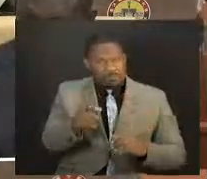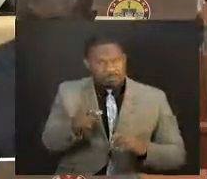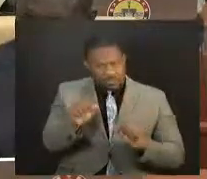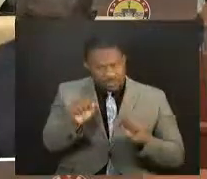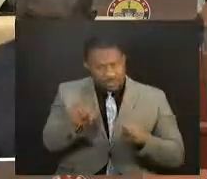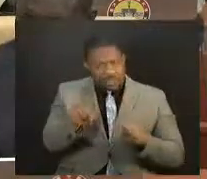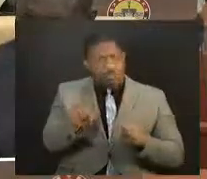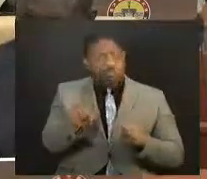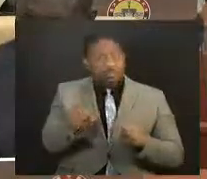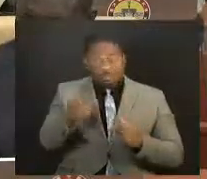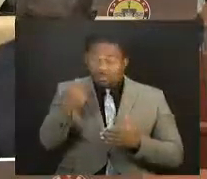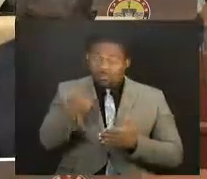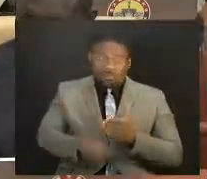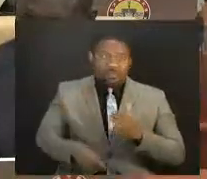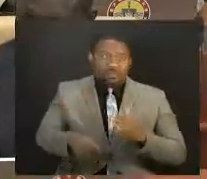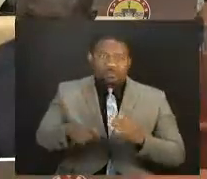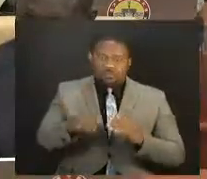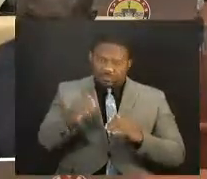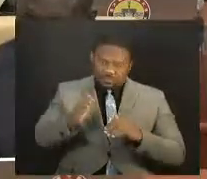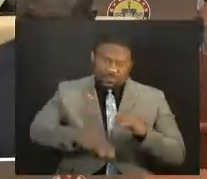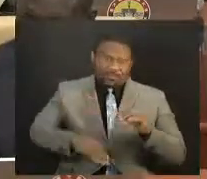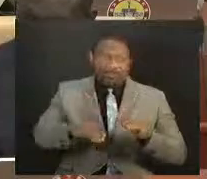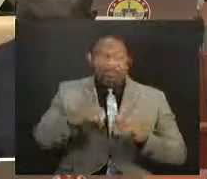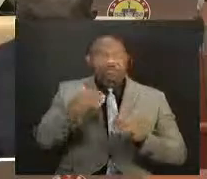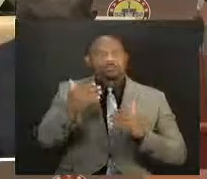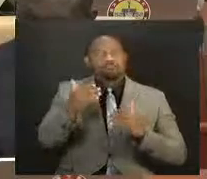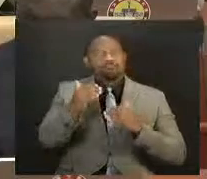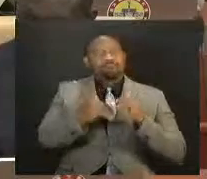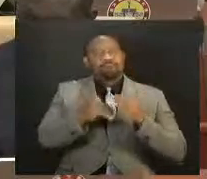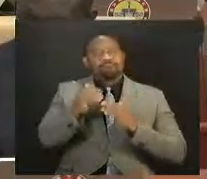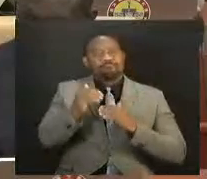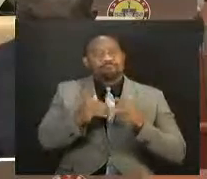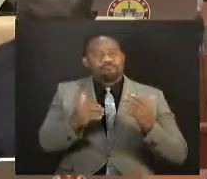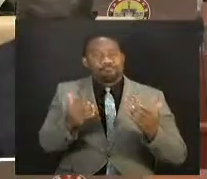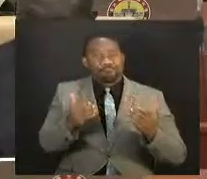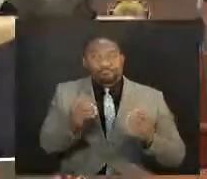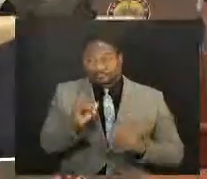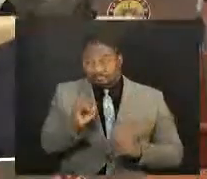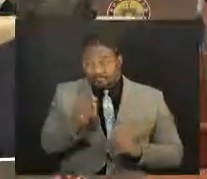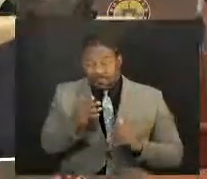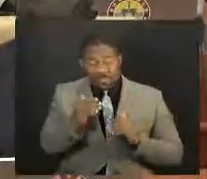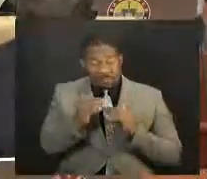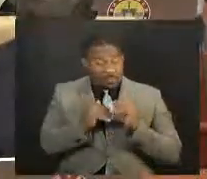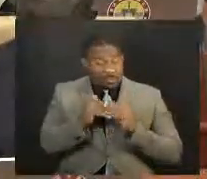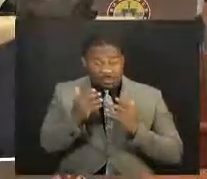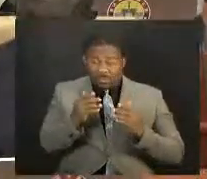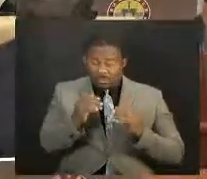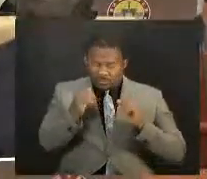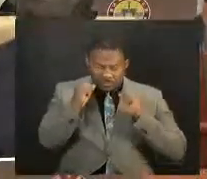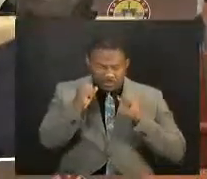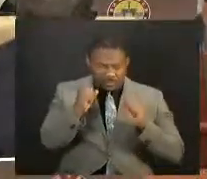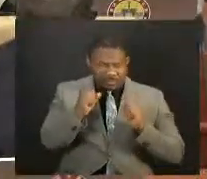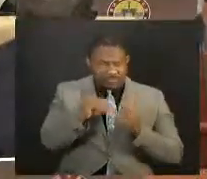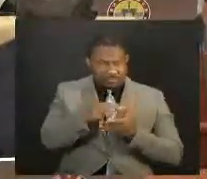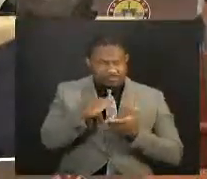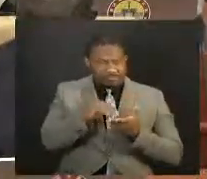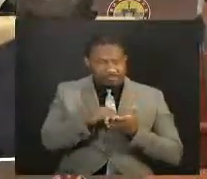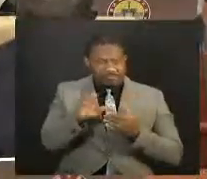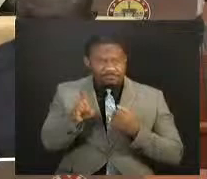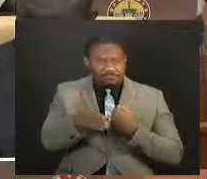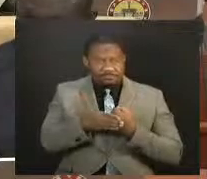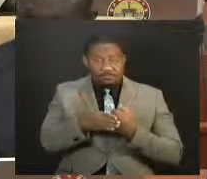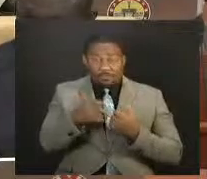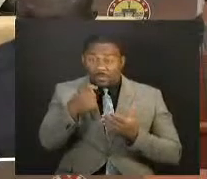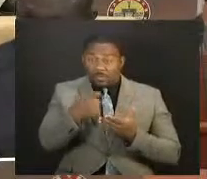than the building itself. Yeah, right. If we are building a serious central bank infrastructure, what goes into